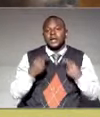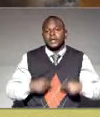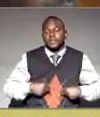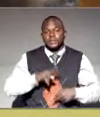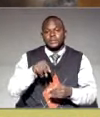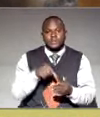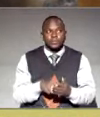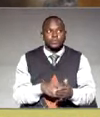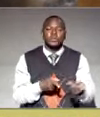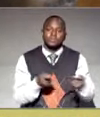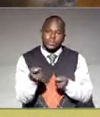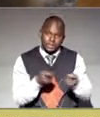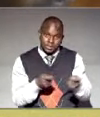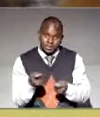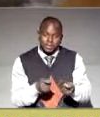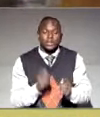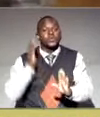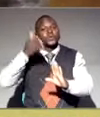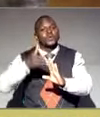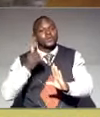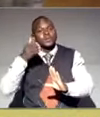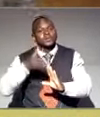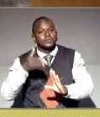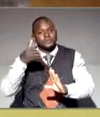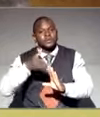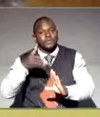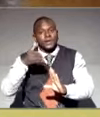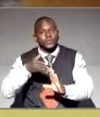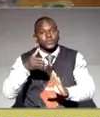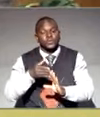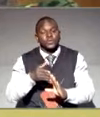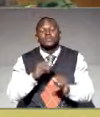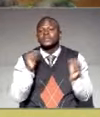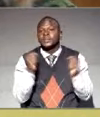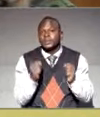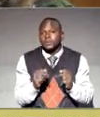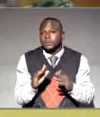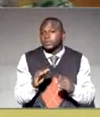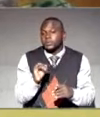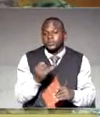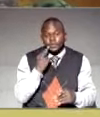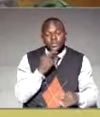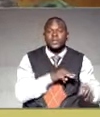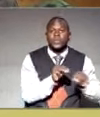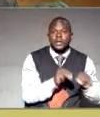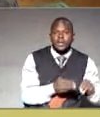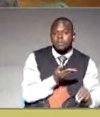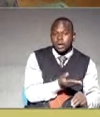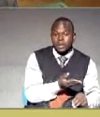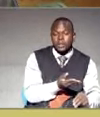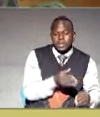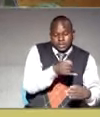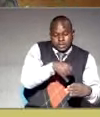to minimize on referrals of patients who cannot be managed